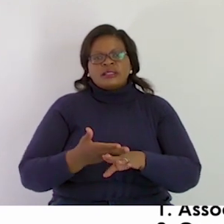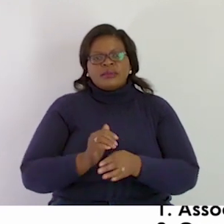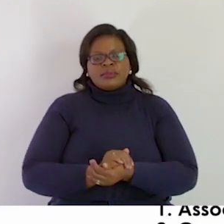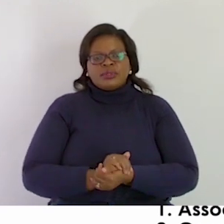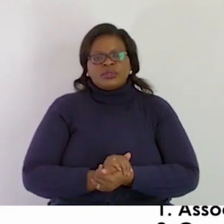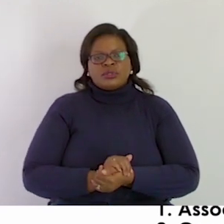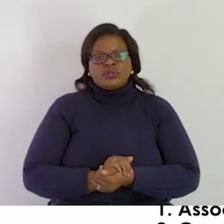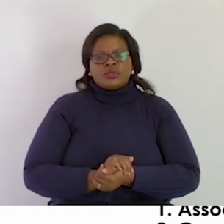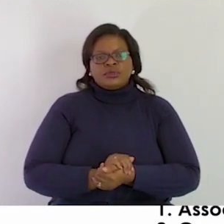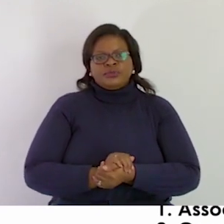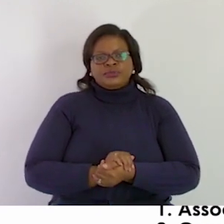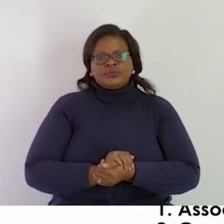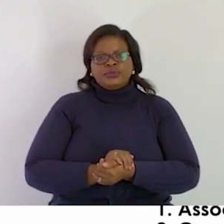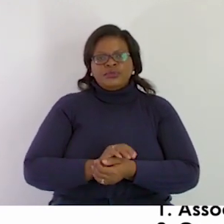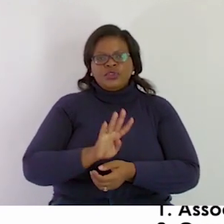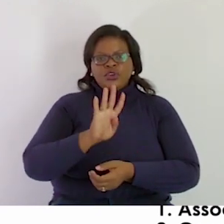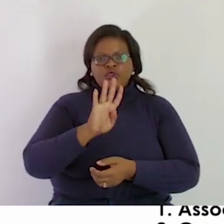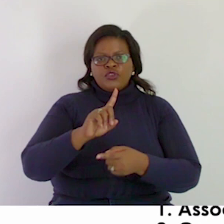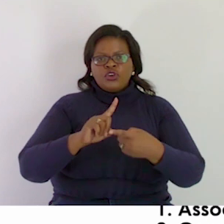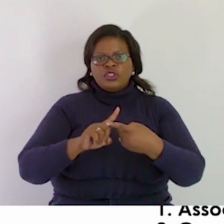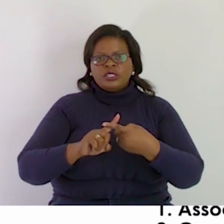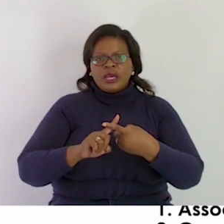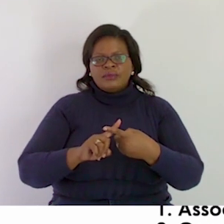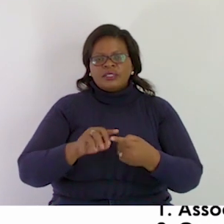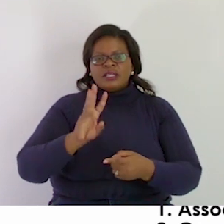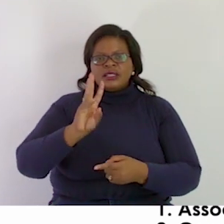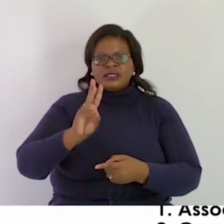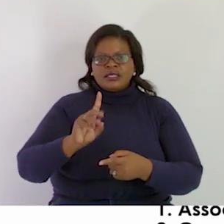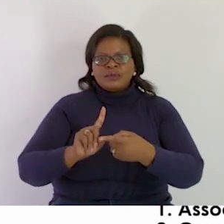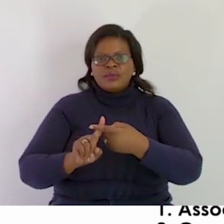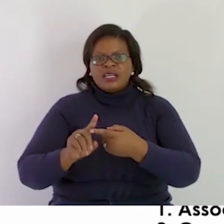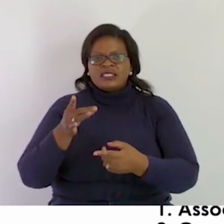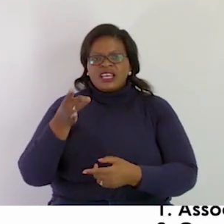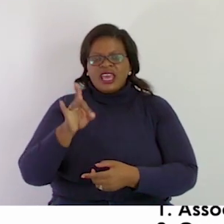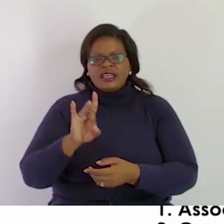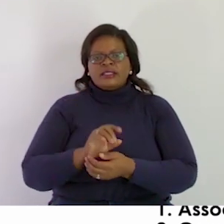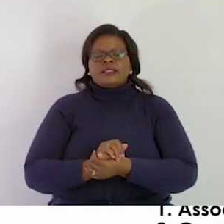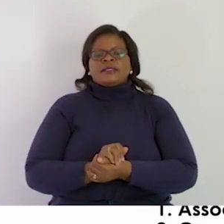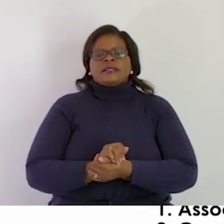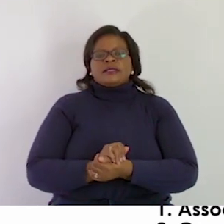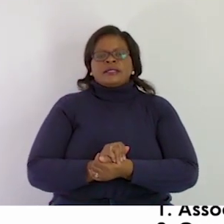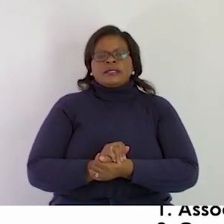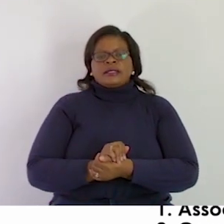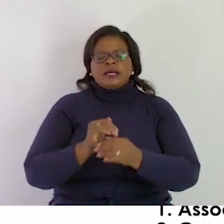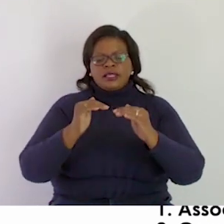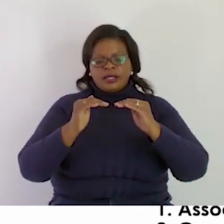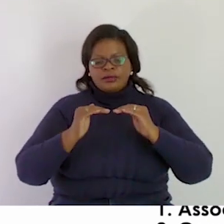4 times 6 plus 8. And in that